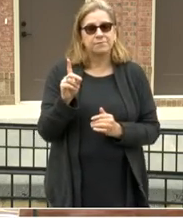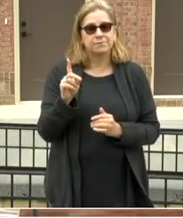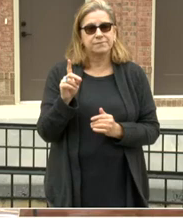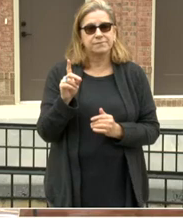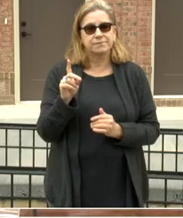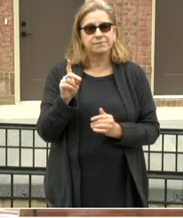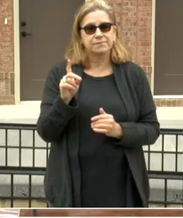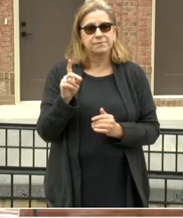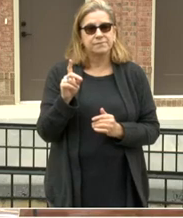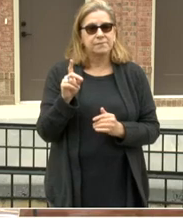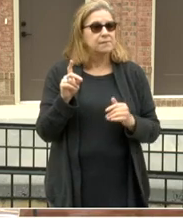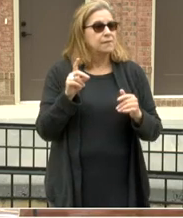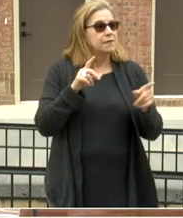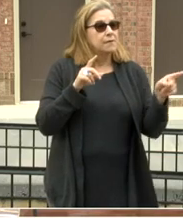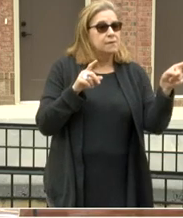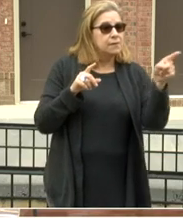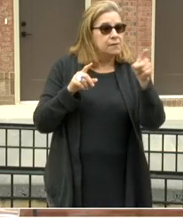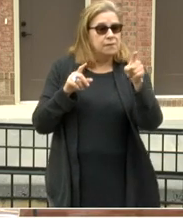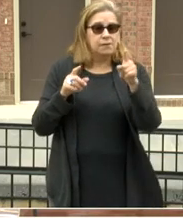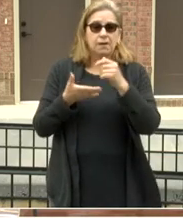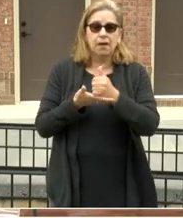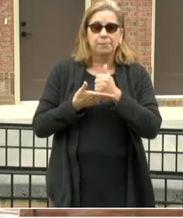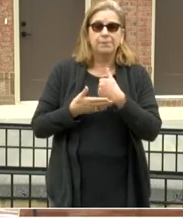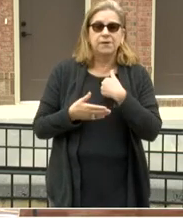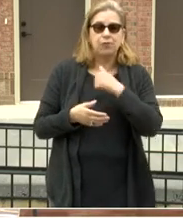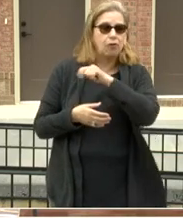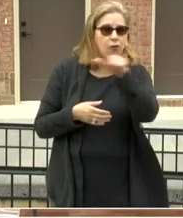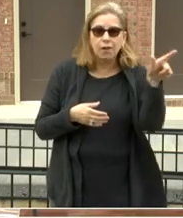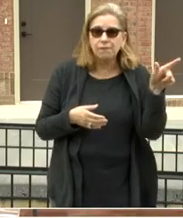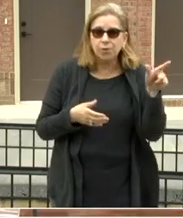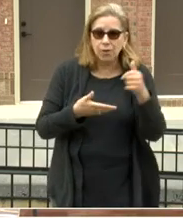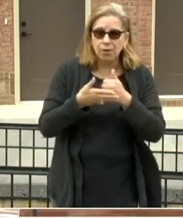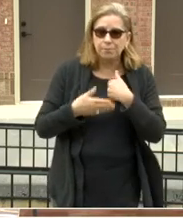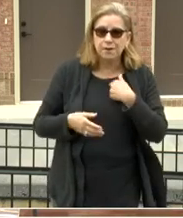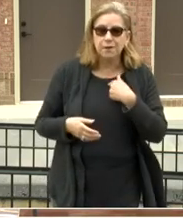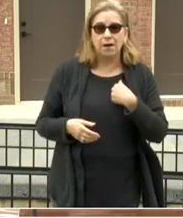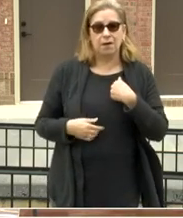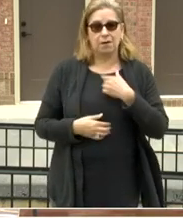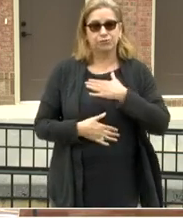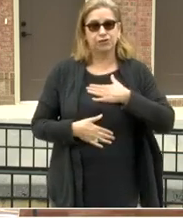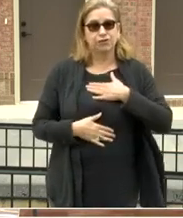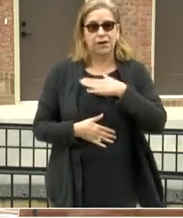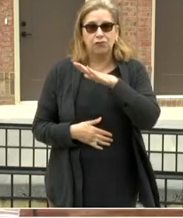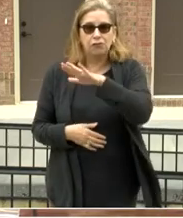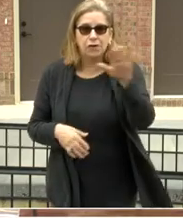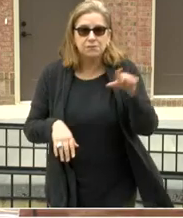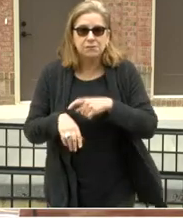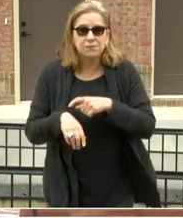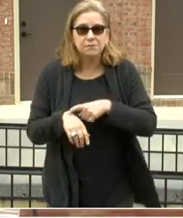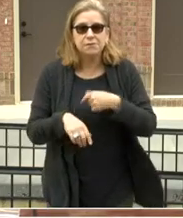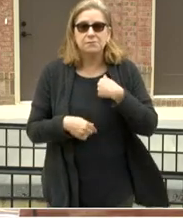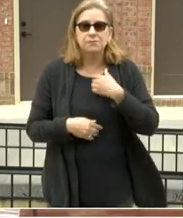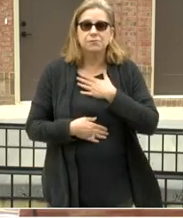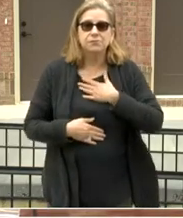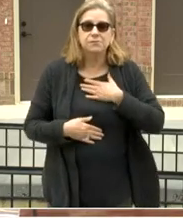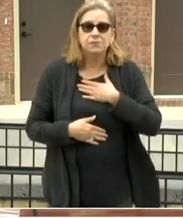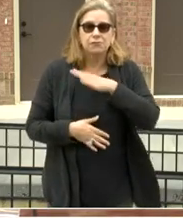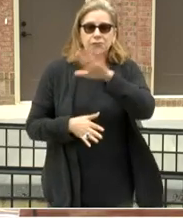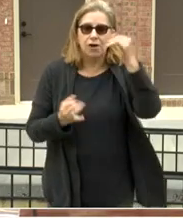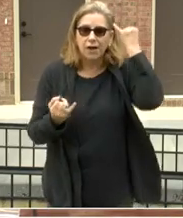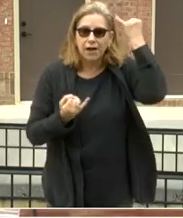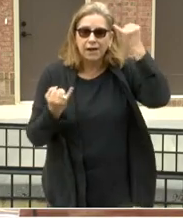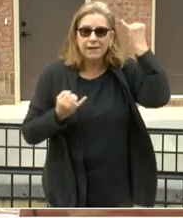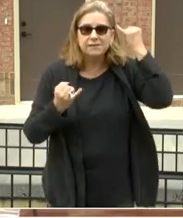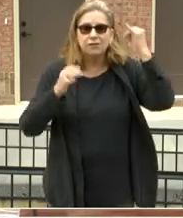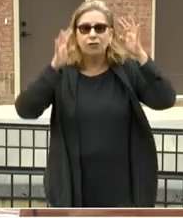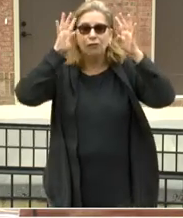us and again been so generous with your time and have generated so many great ideas as we've helped put